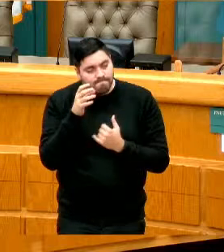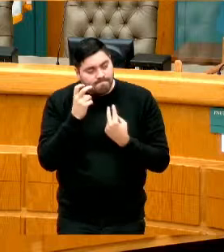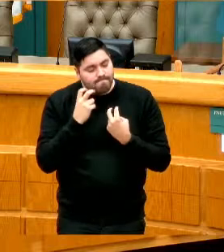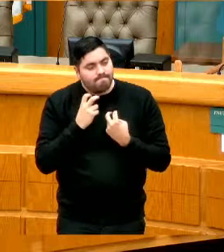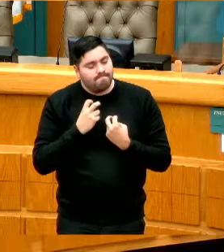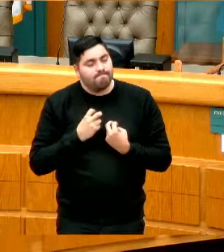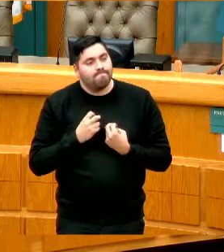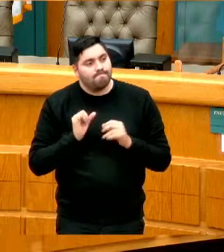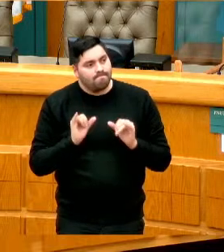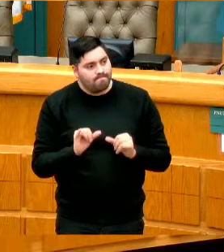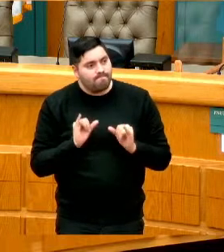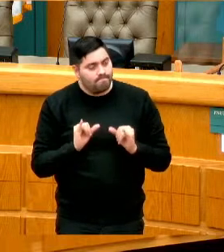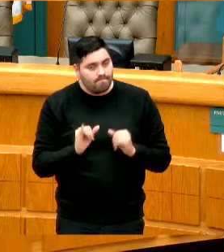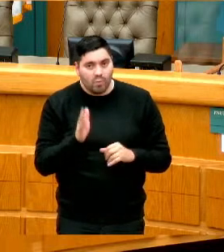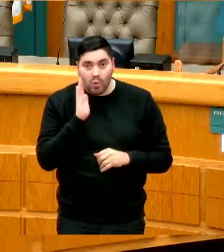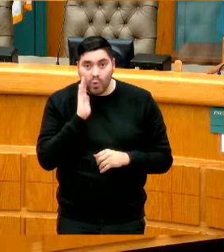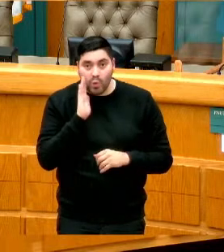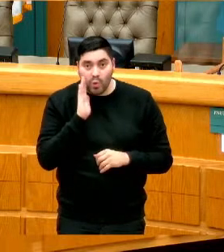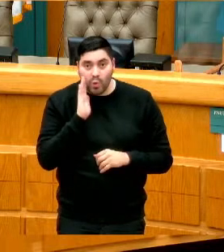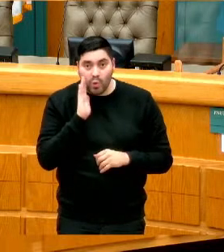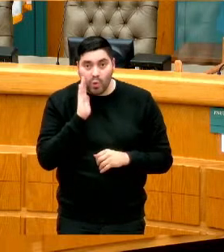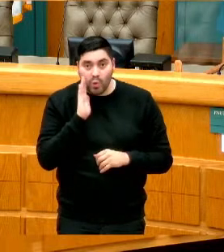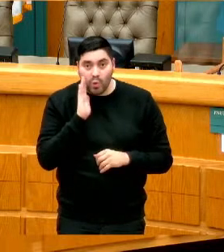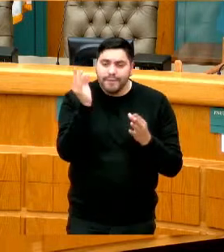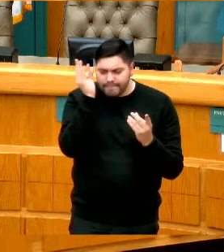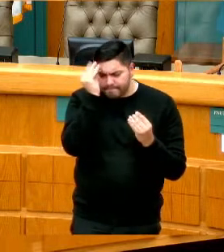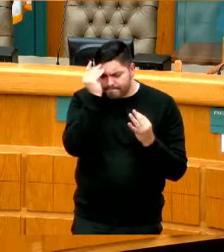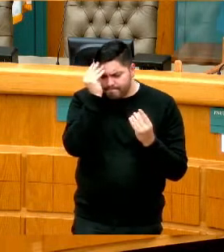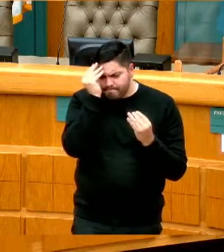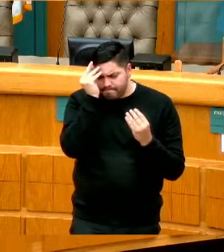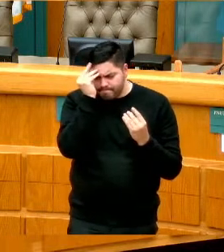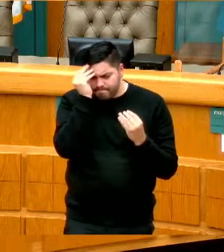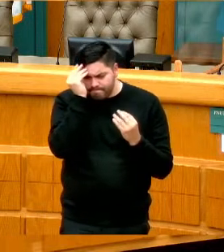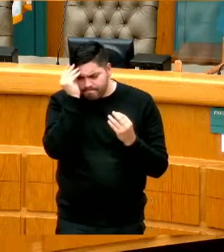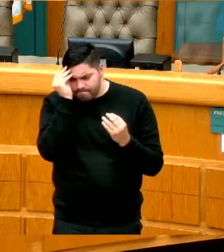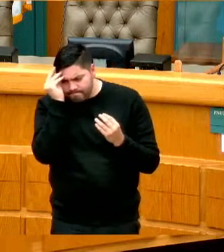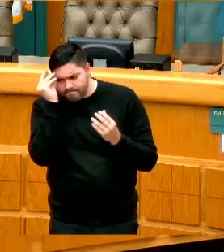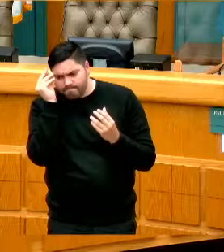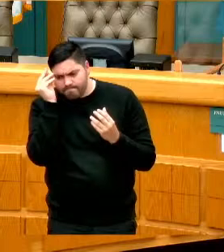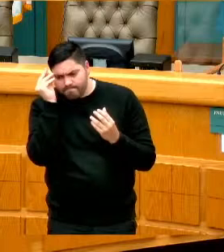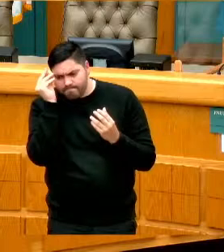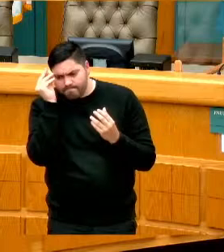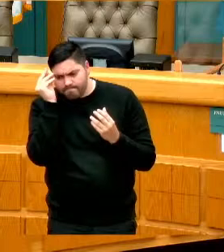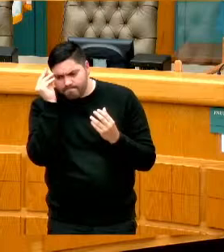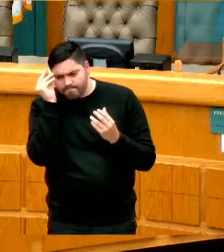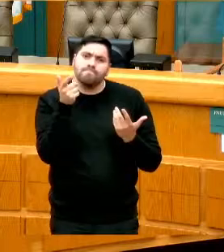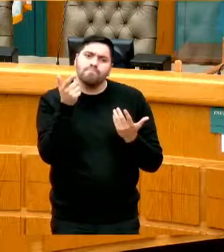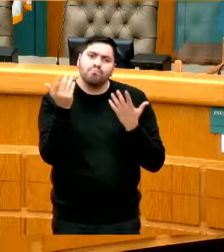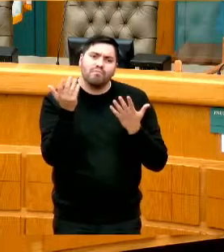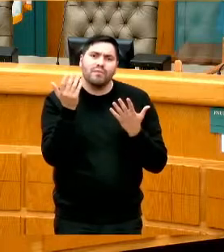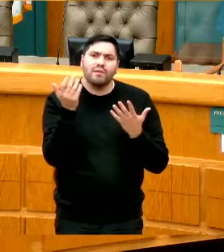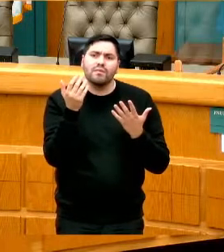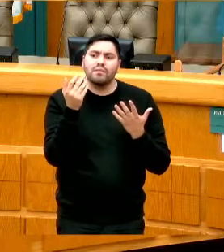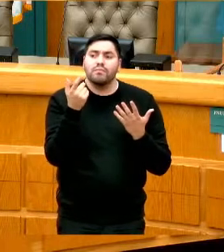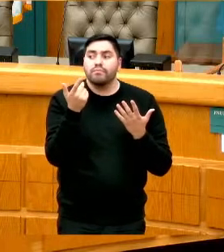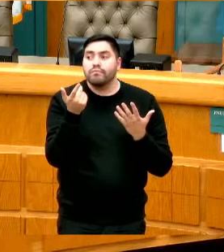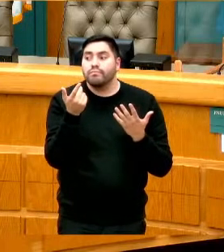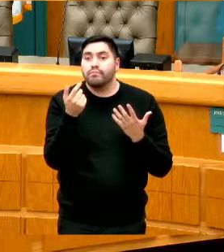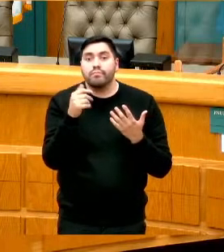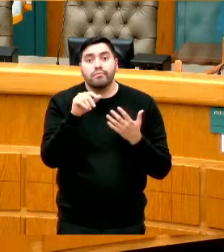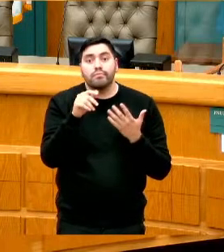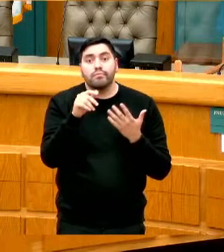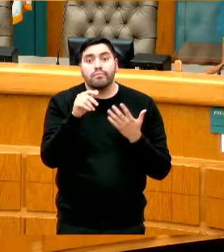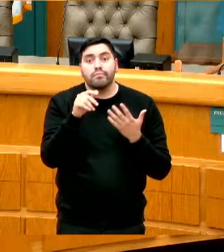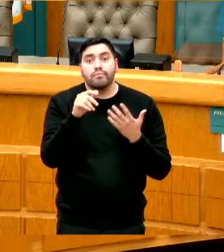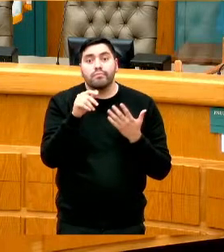And as you are thinking about those treasures that gather around your table, whether for Passover